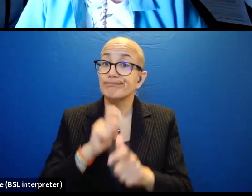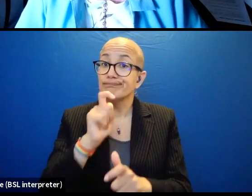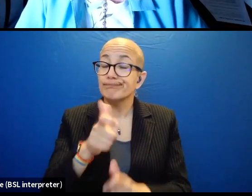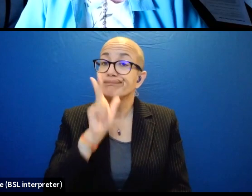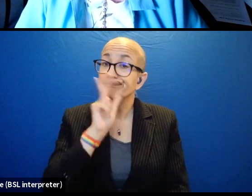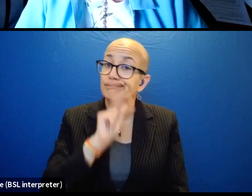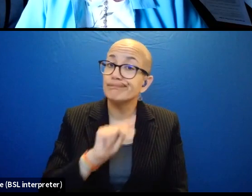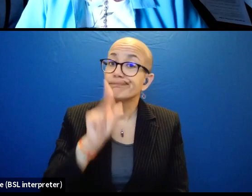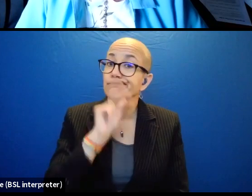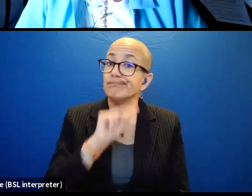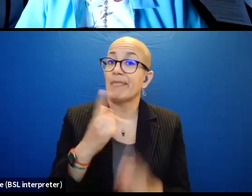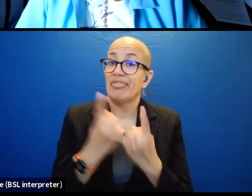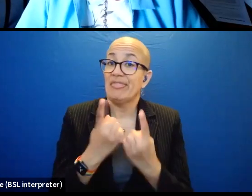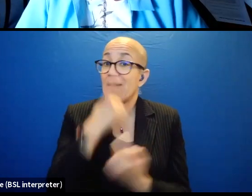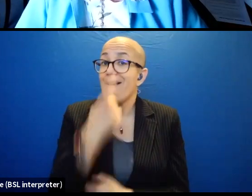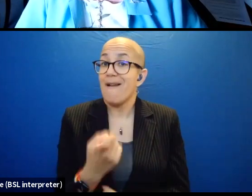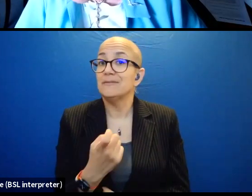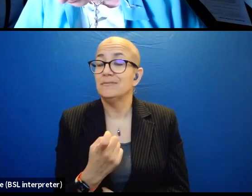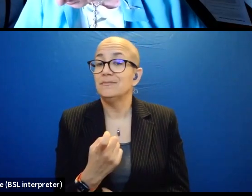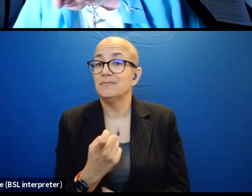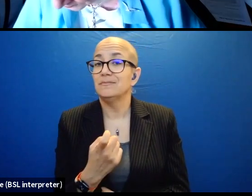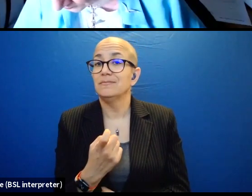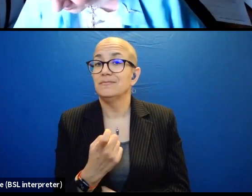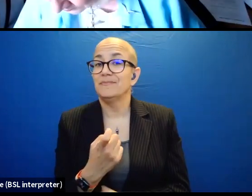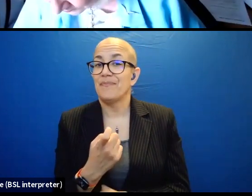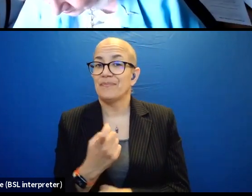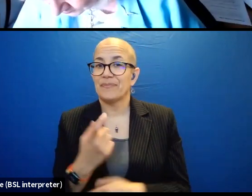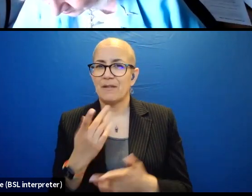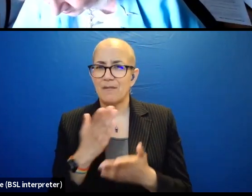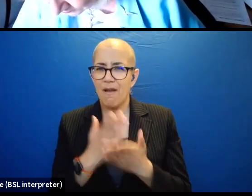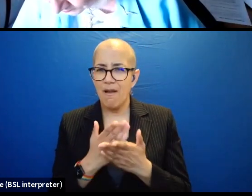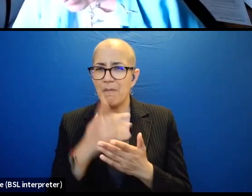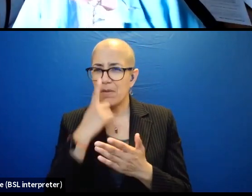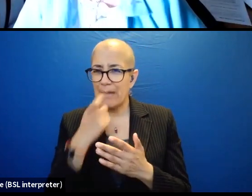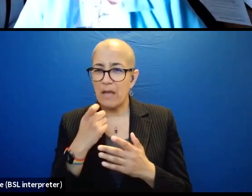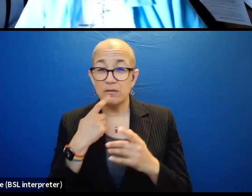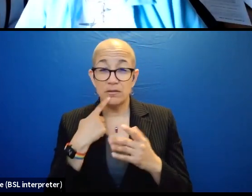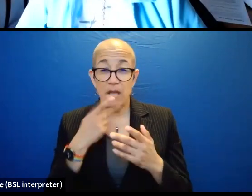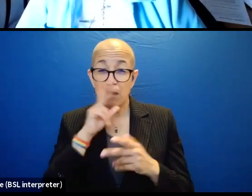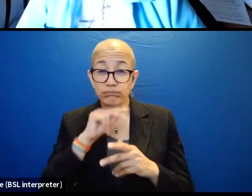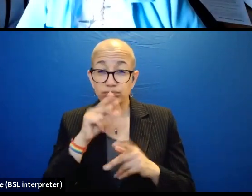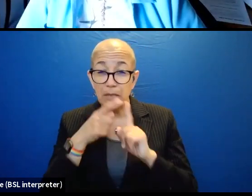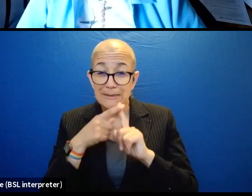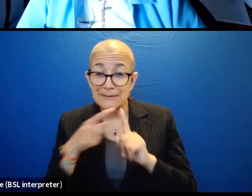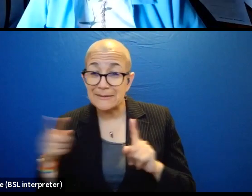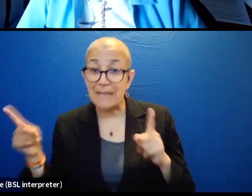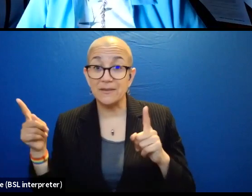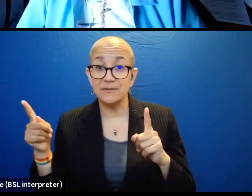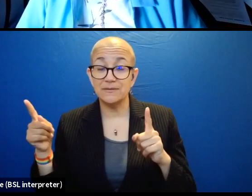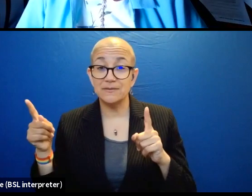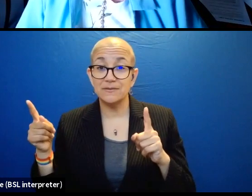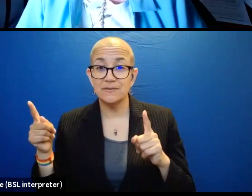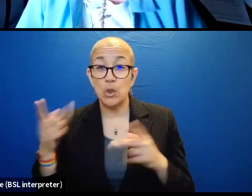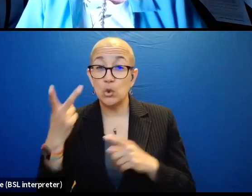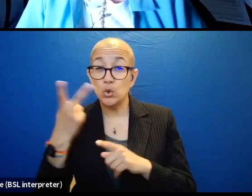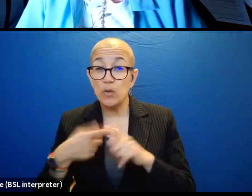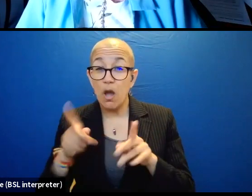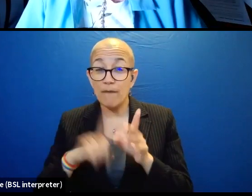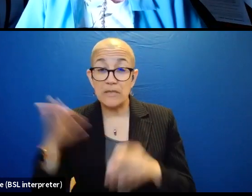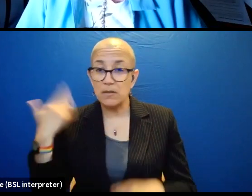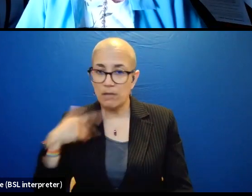And the idea that he can put sentences together now would have been unthinkable 2.5 years ago.